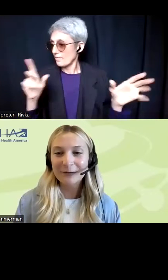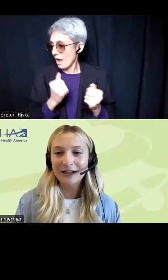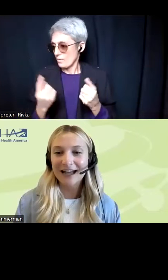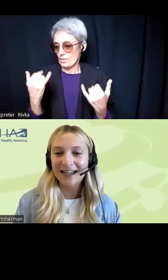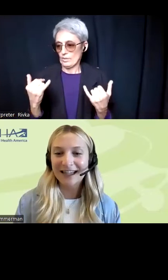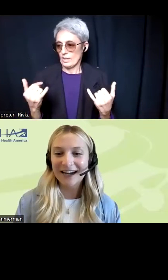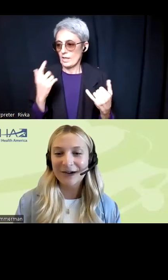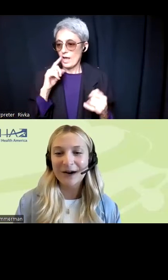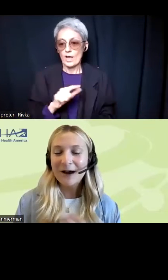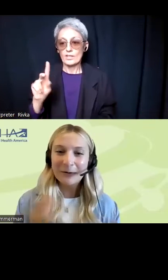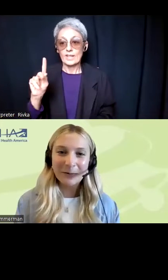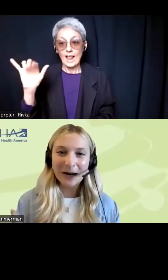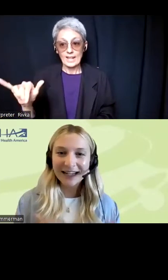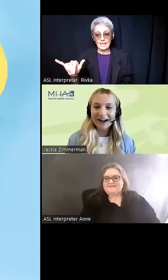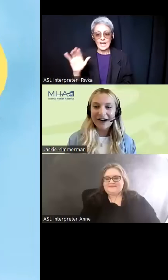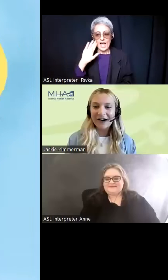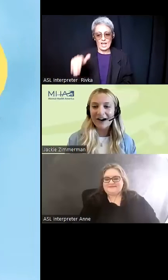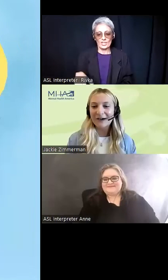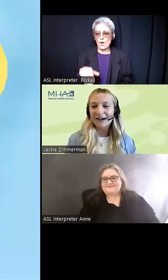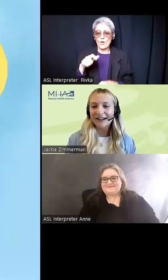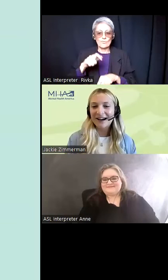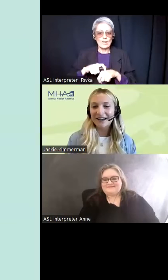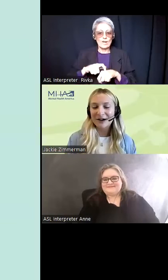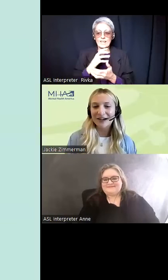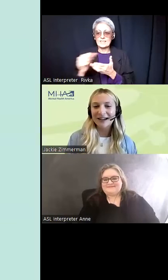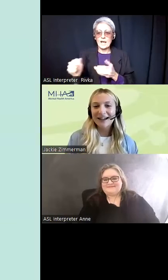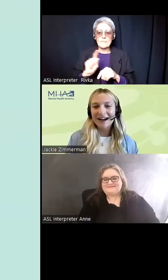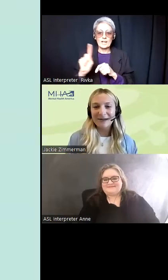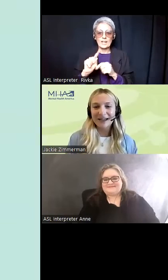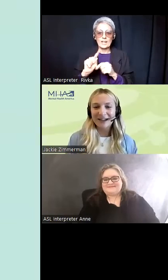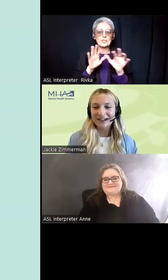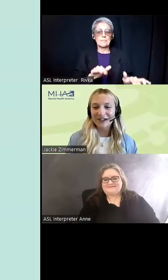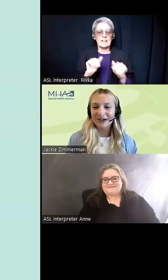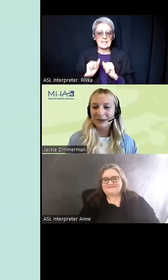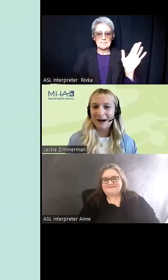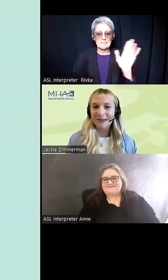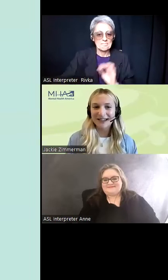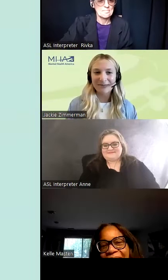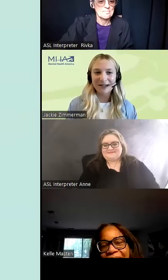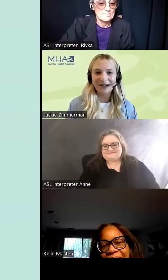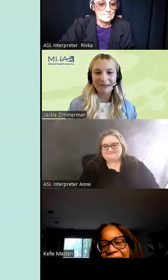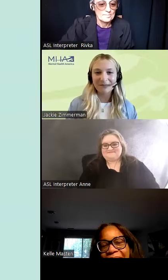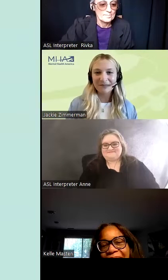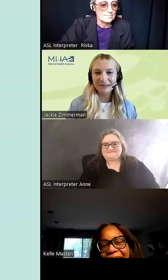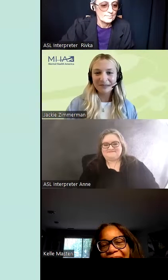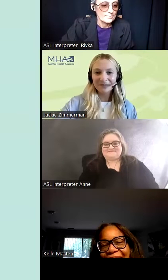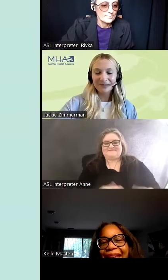hand it over to Kelly. I know we're right at our 1 o'clock mark. Kelly, just to wrap us up